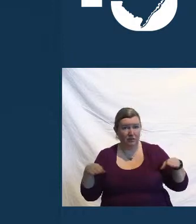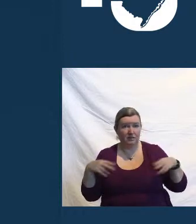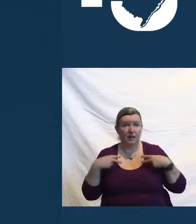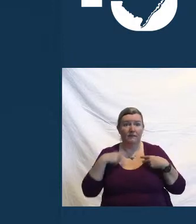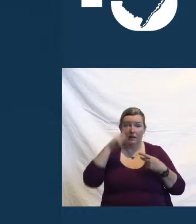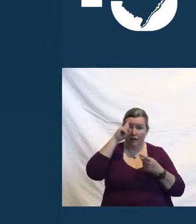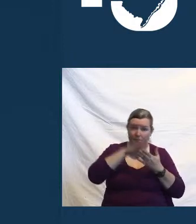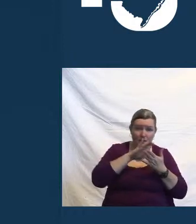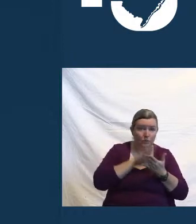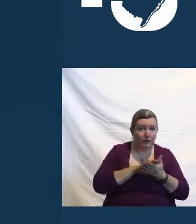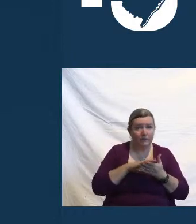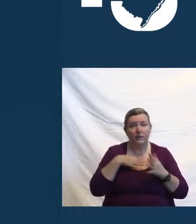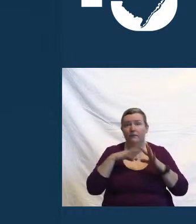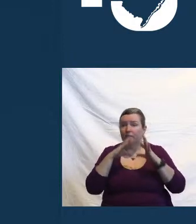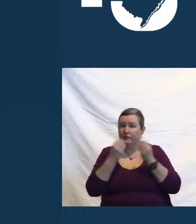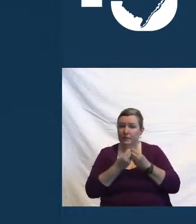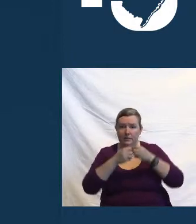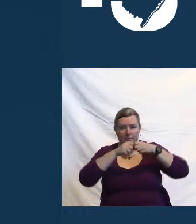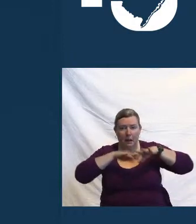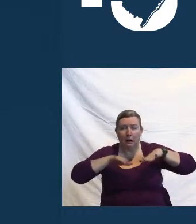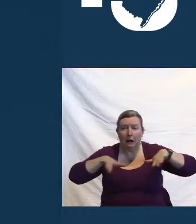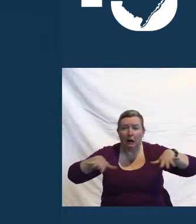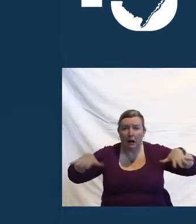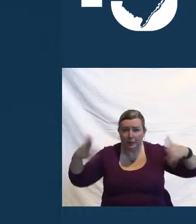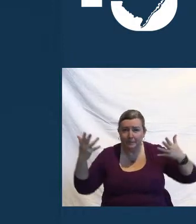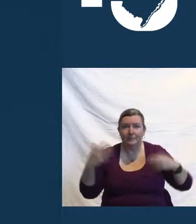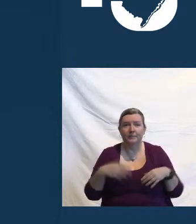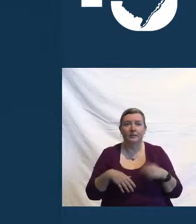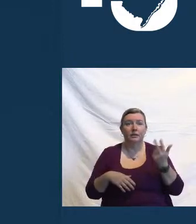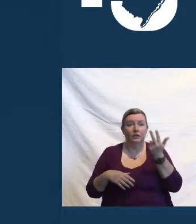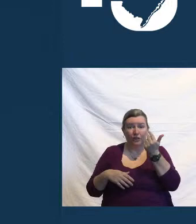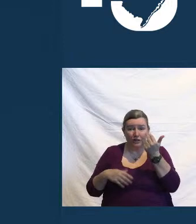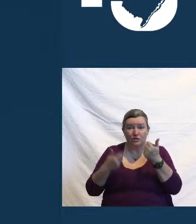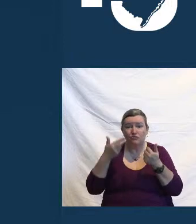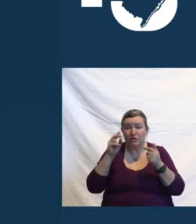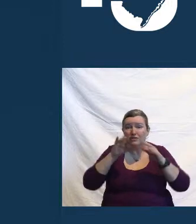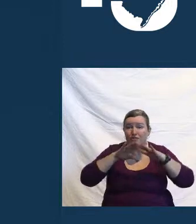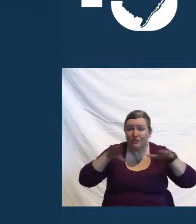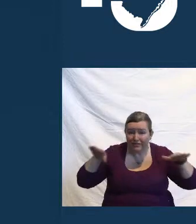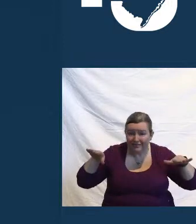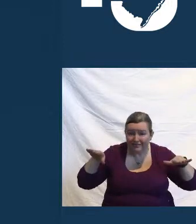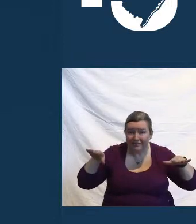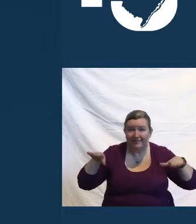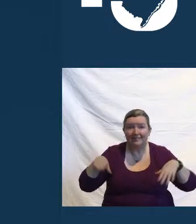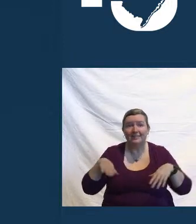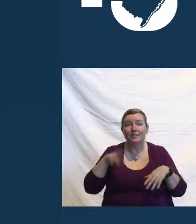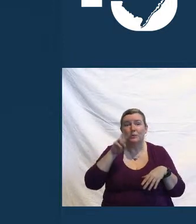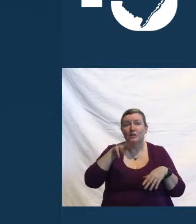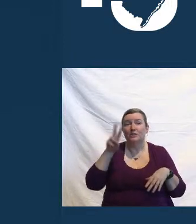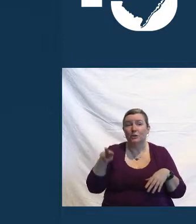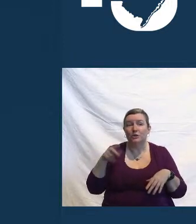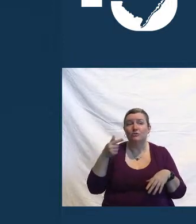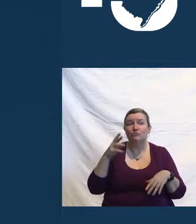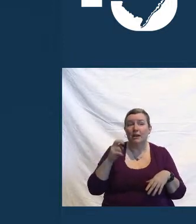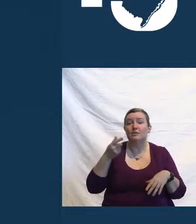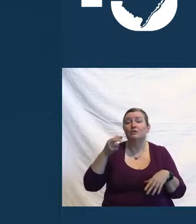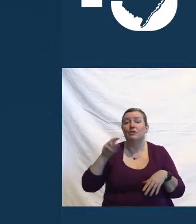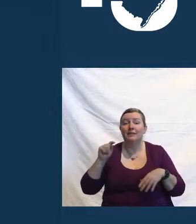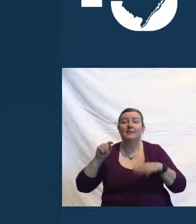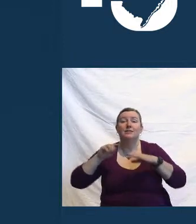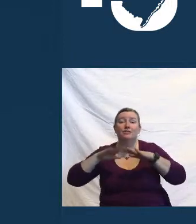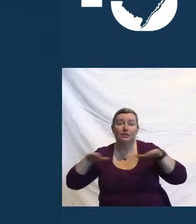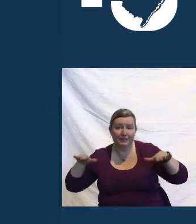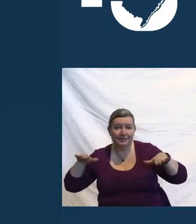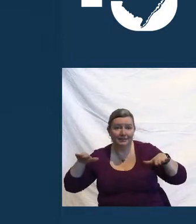including a remarkable 13 grandchildren, 22 great-grandchildren, and multiple great-great-grandchildren, among many